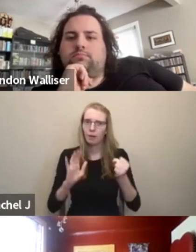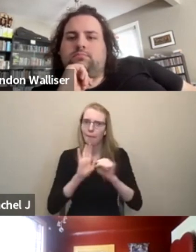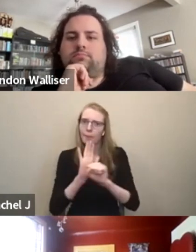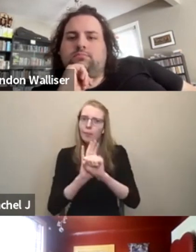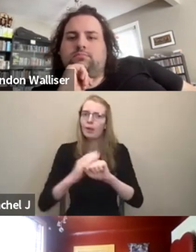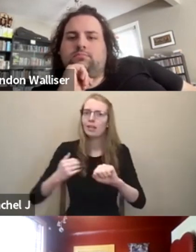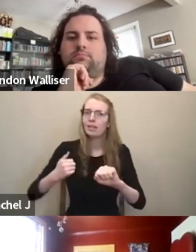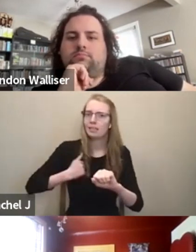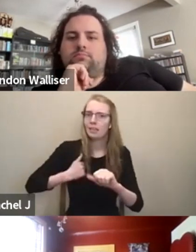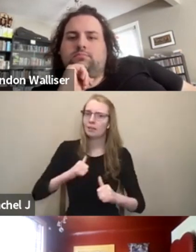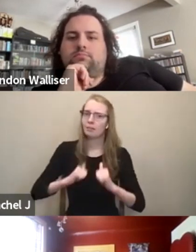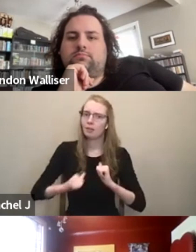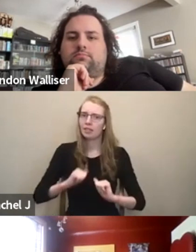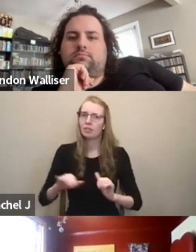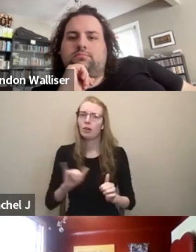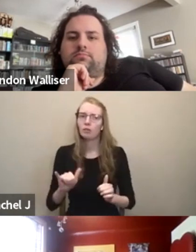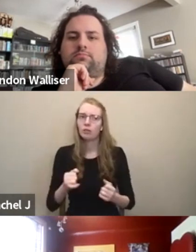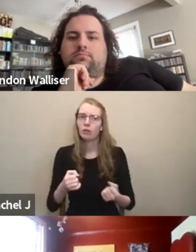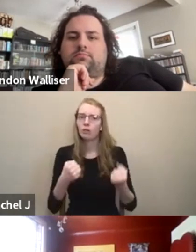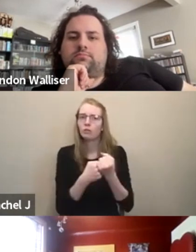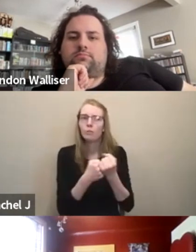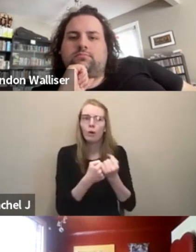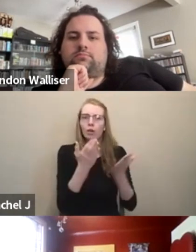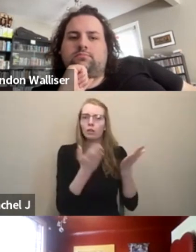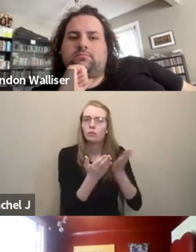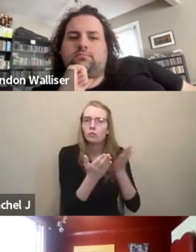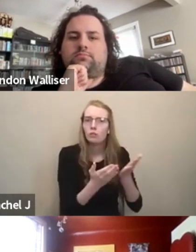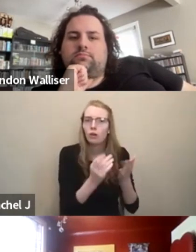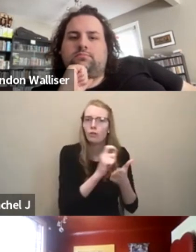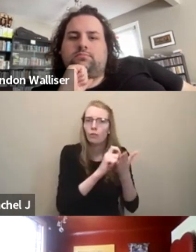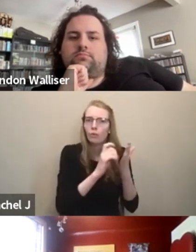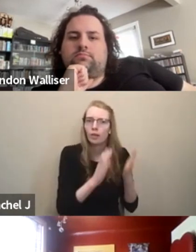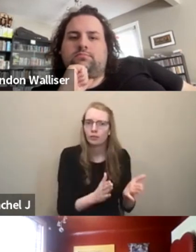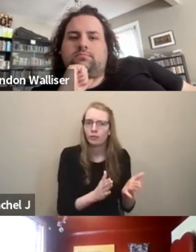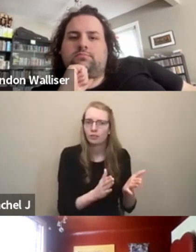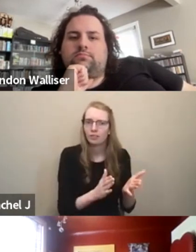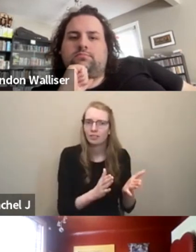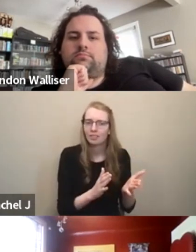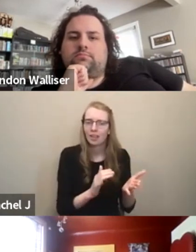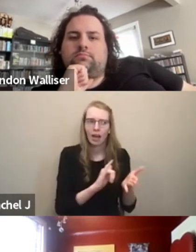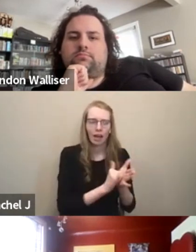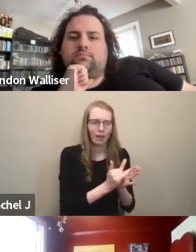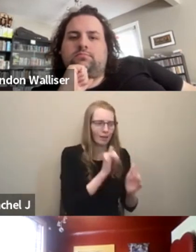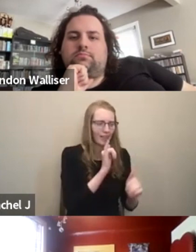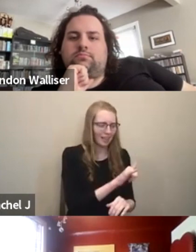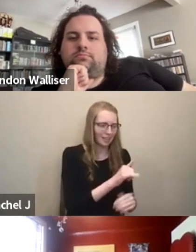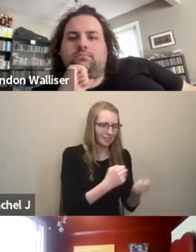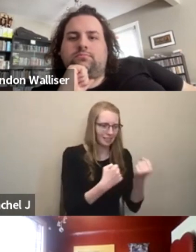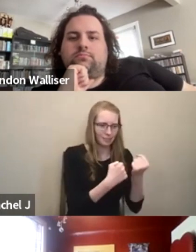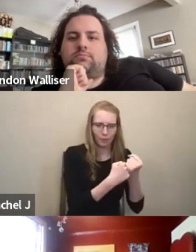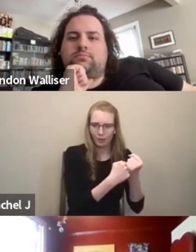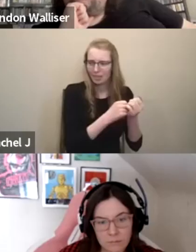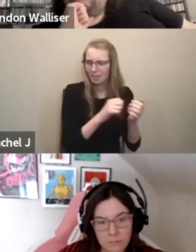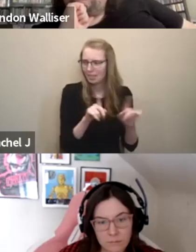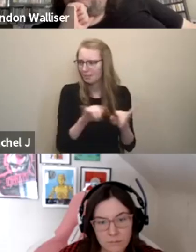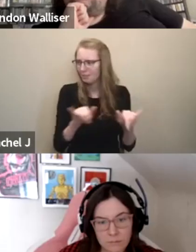So how can we best serve them? What does that look like? How do we reconcile that with commissions? What does a commission look like?